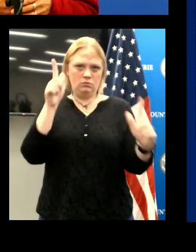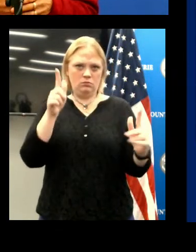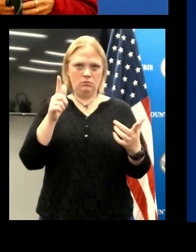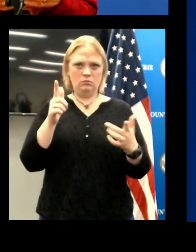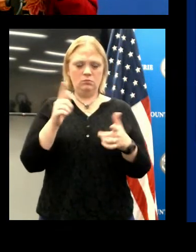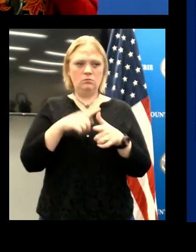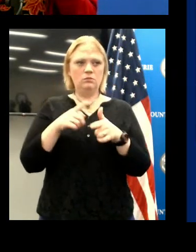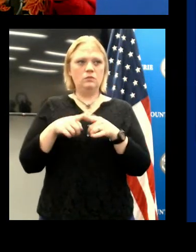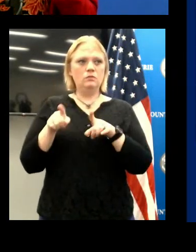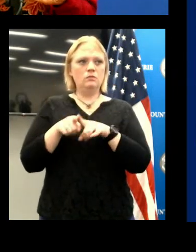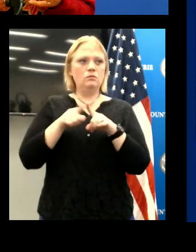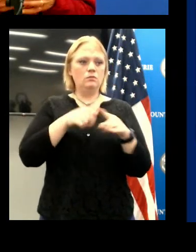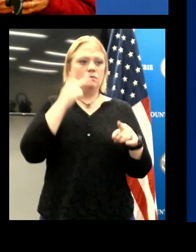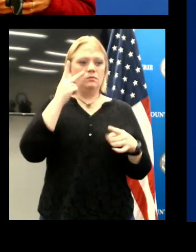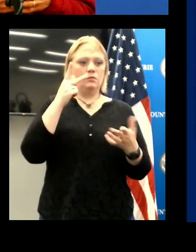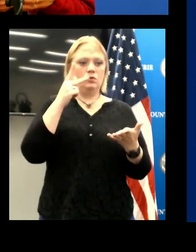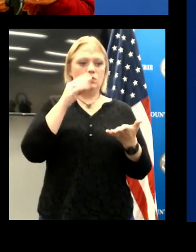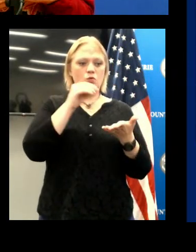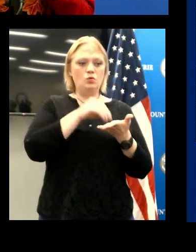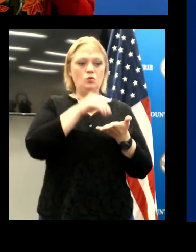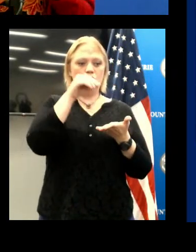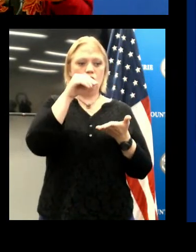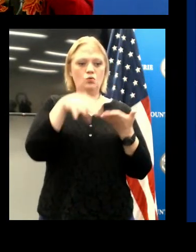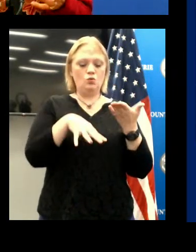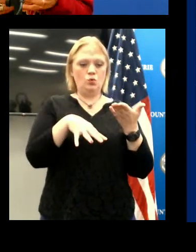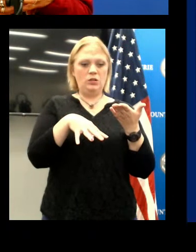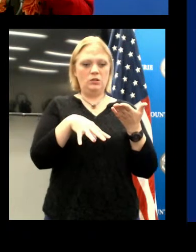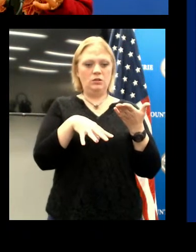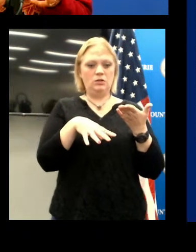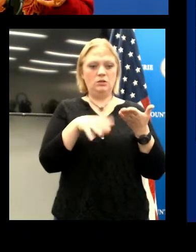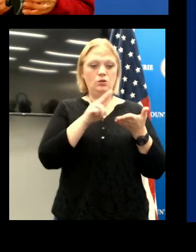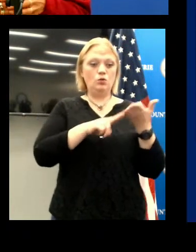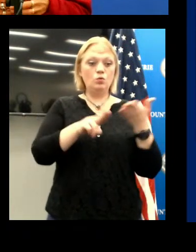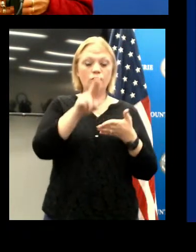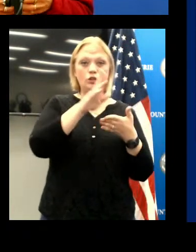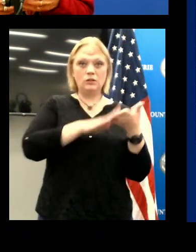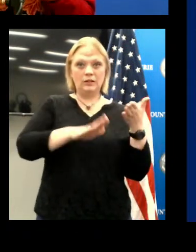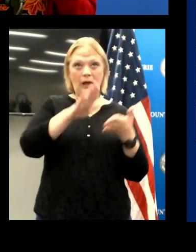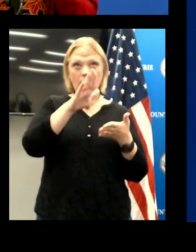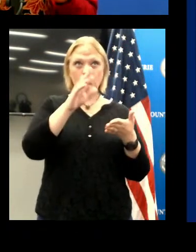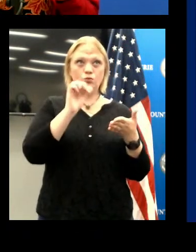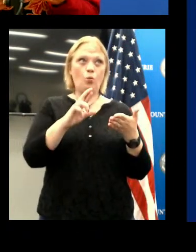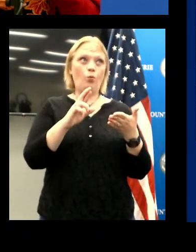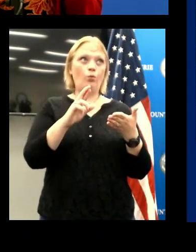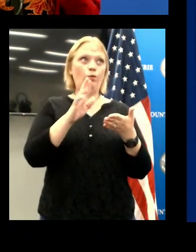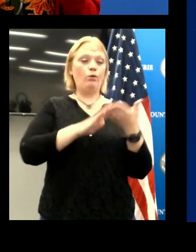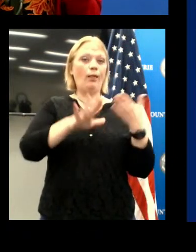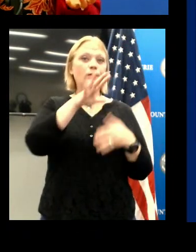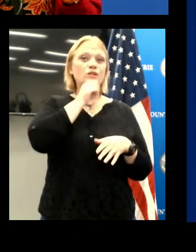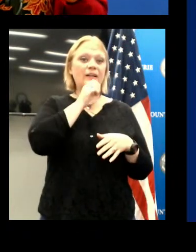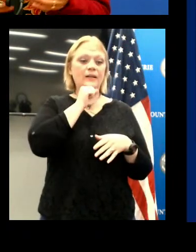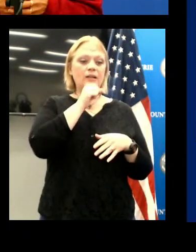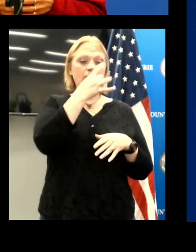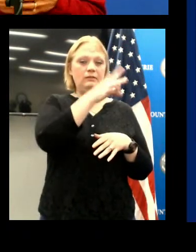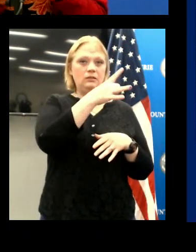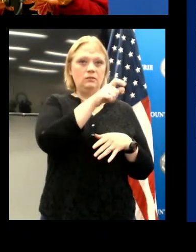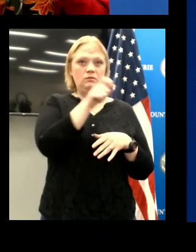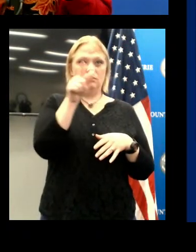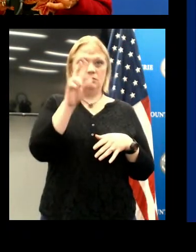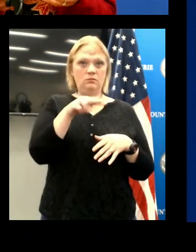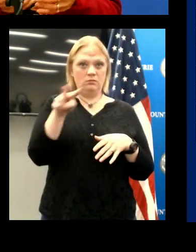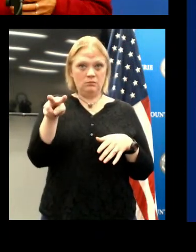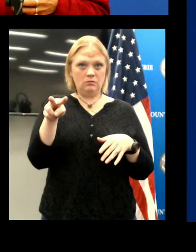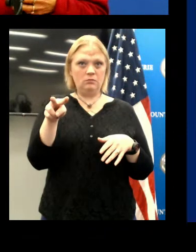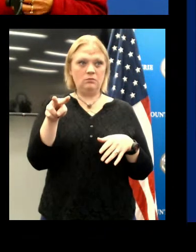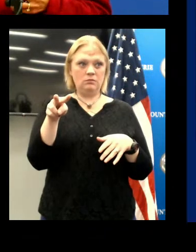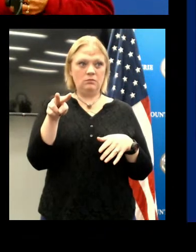seeing students in universities and colleges, or the college age, the 18 to 22, as